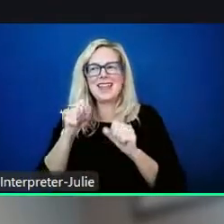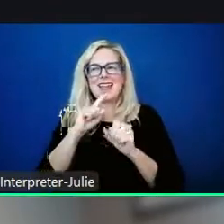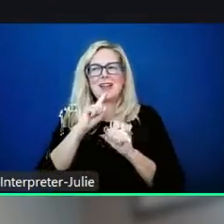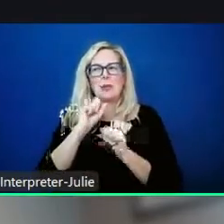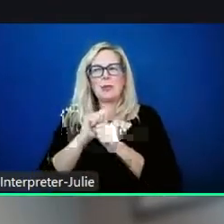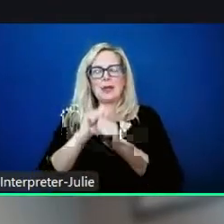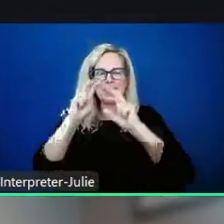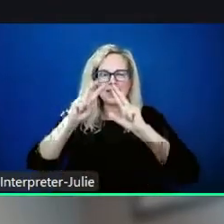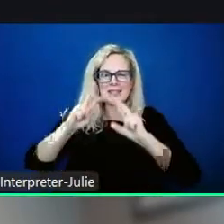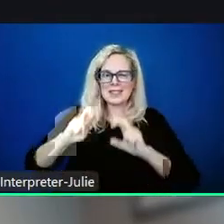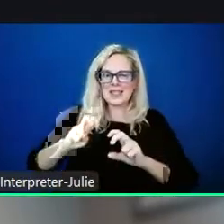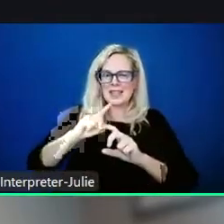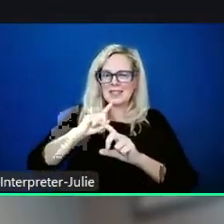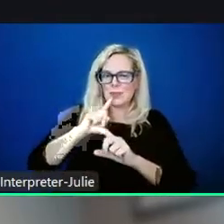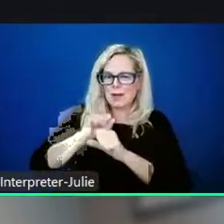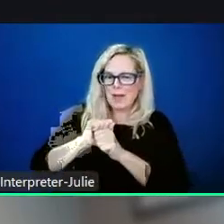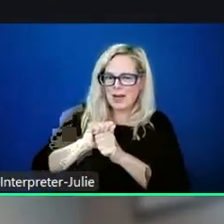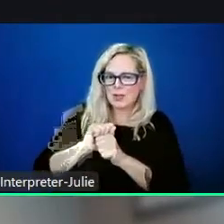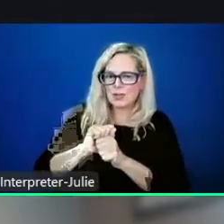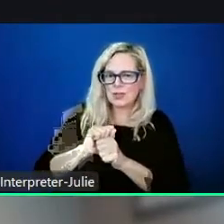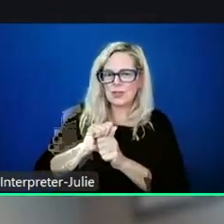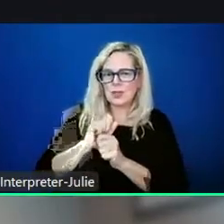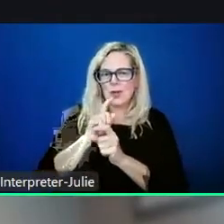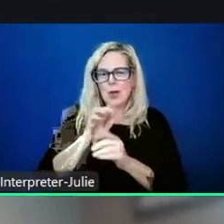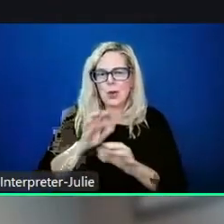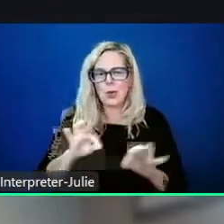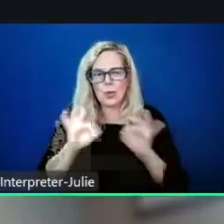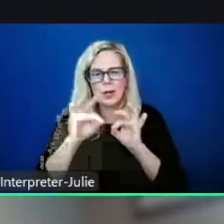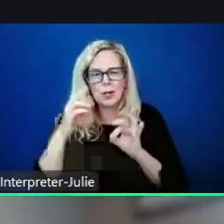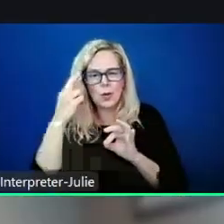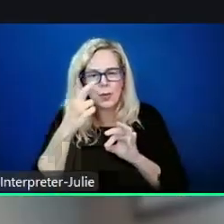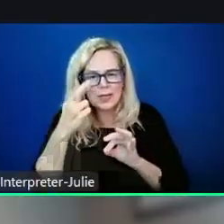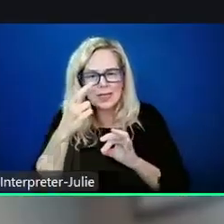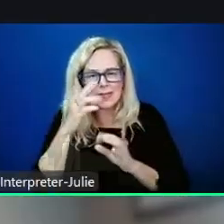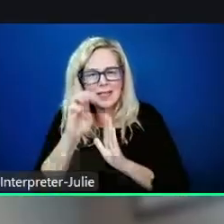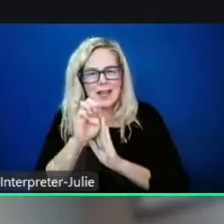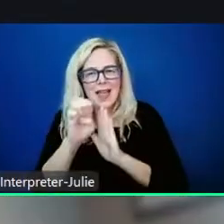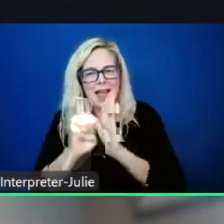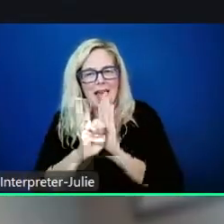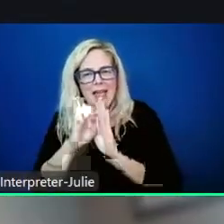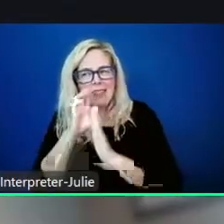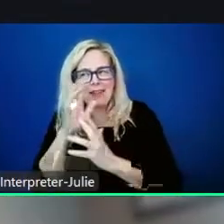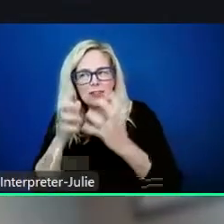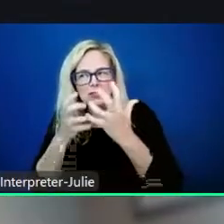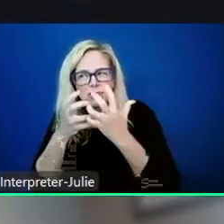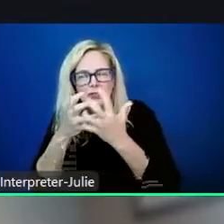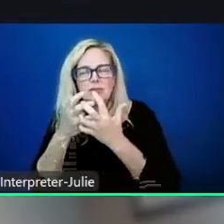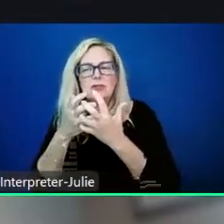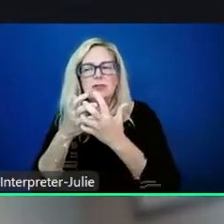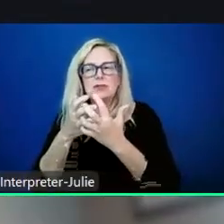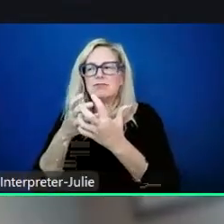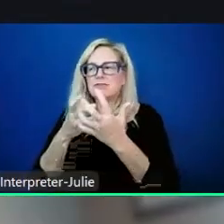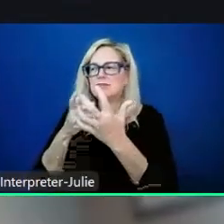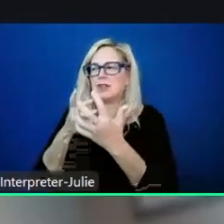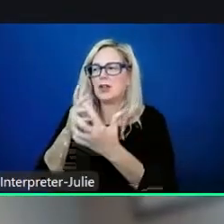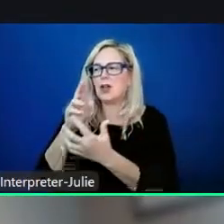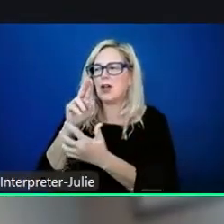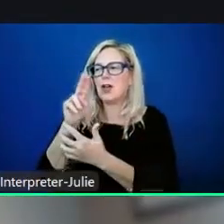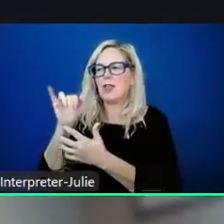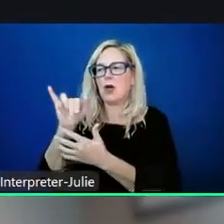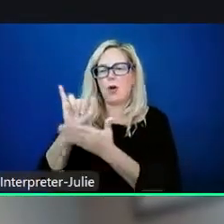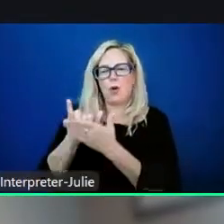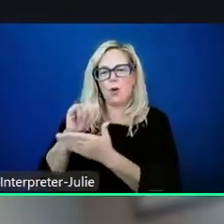matters: critical reasoning, ethical judgment, adaptability, and care for those we serve. Neurodivergent learners